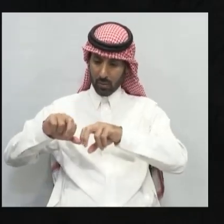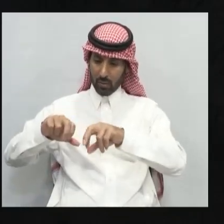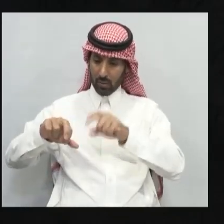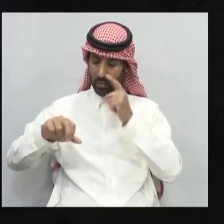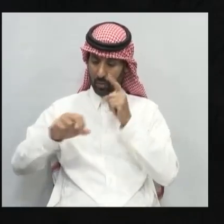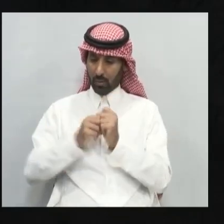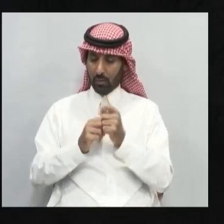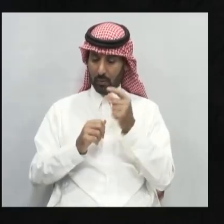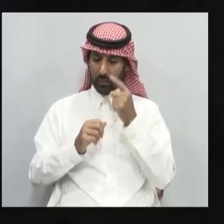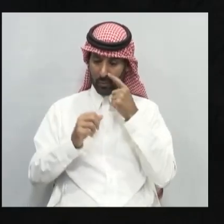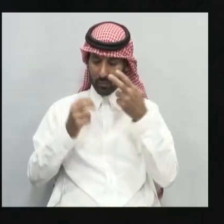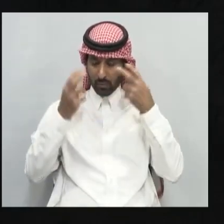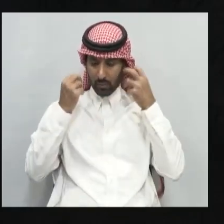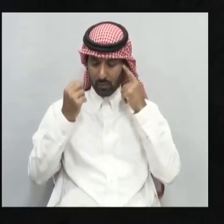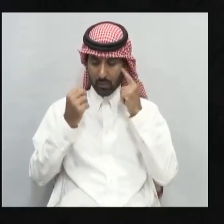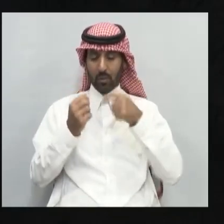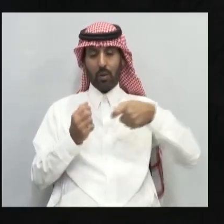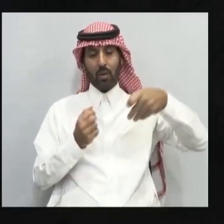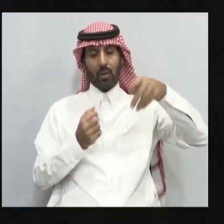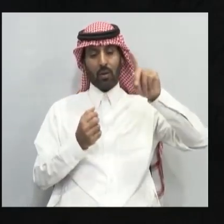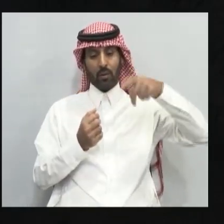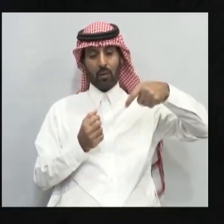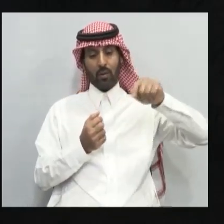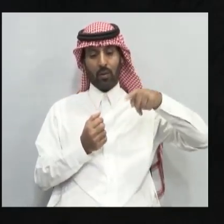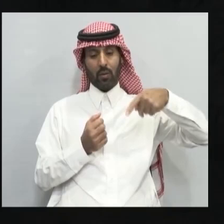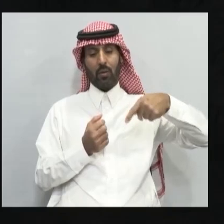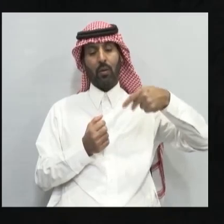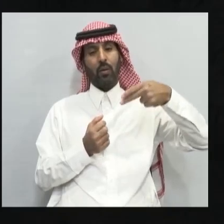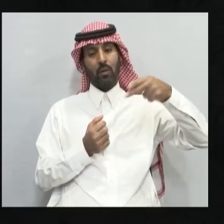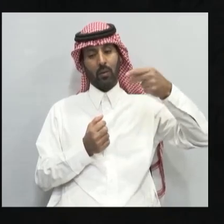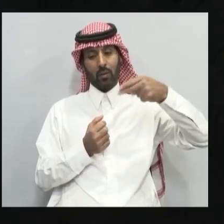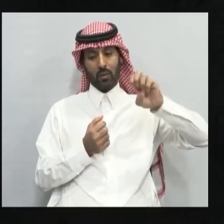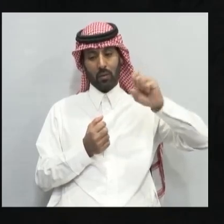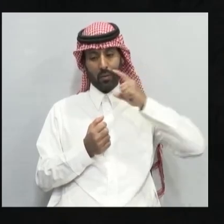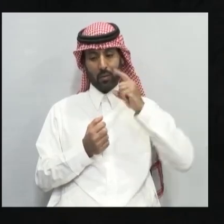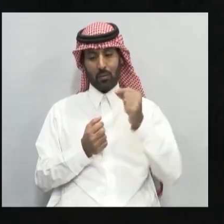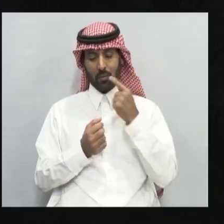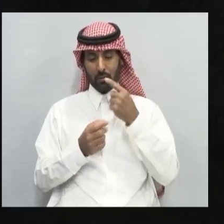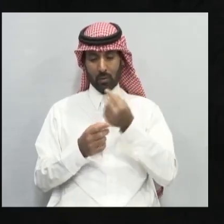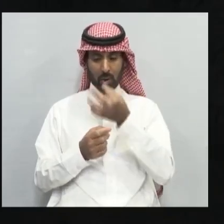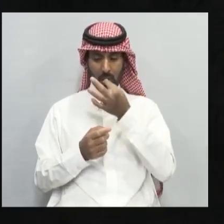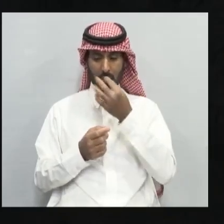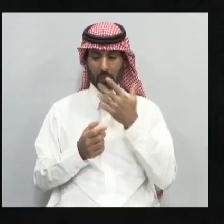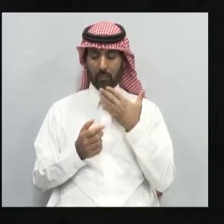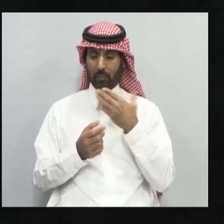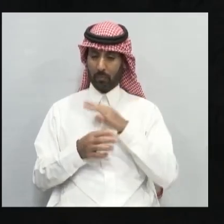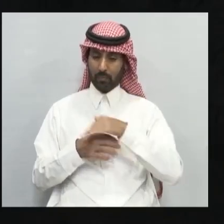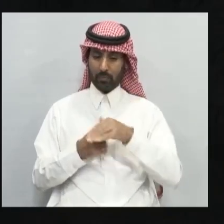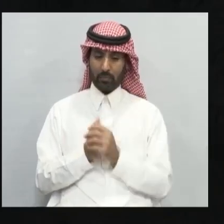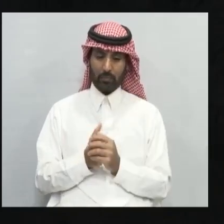drug that was discovered by Fleming. It is a protective from, let's say, from